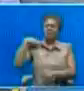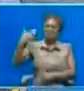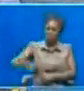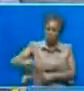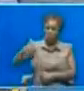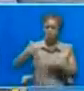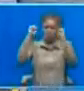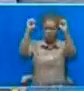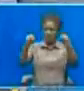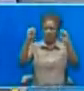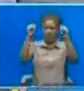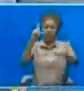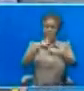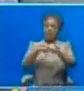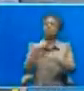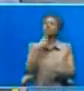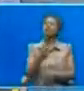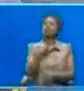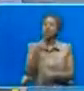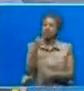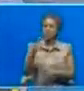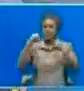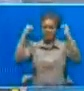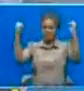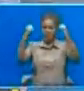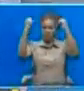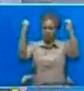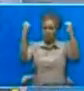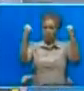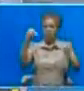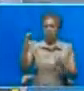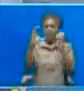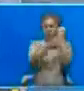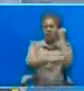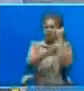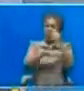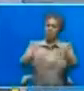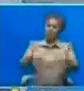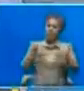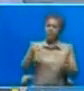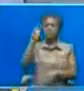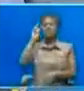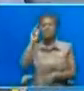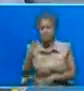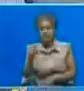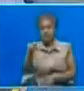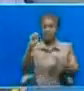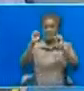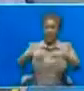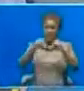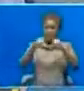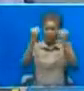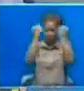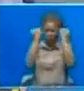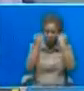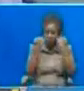strikers. While the teachers' unions see this as their round one win, the country can only wait to see whether the court's arbitration in this